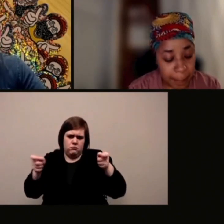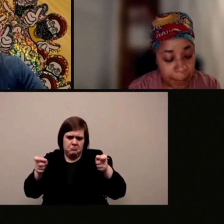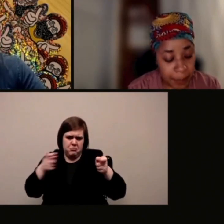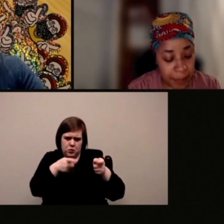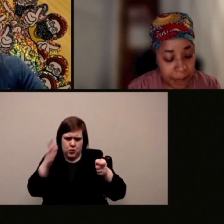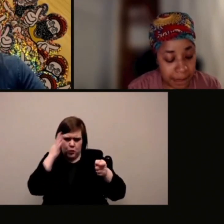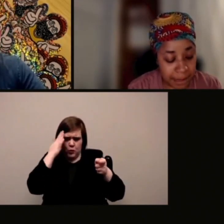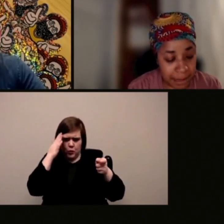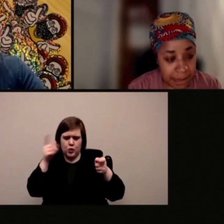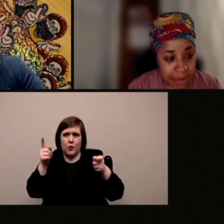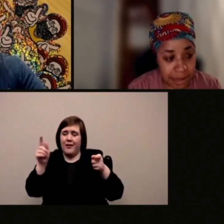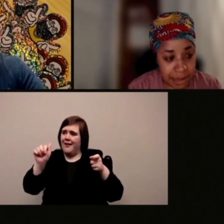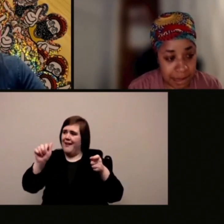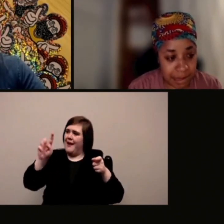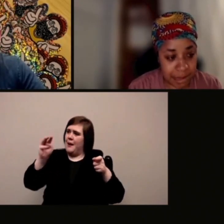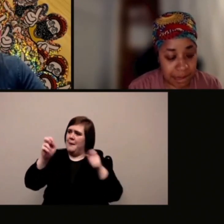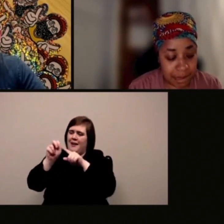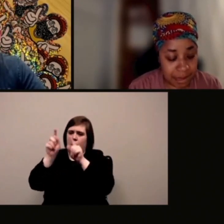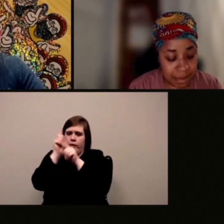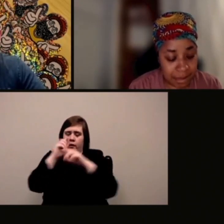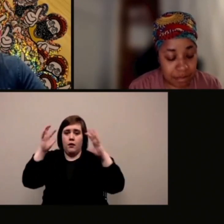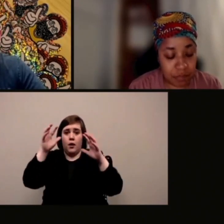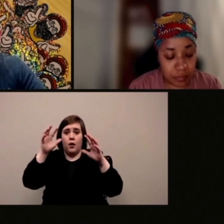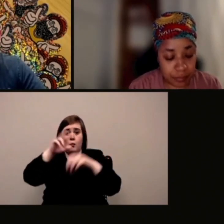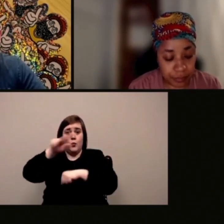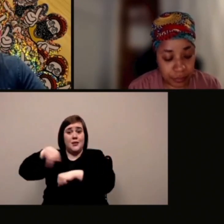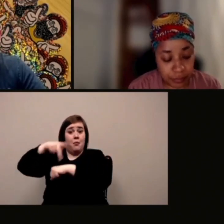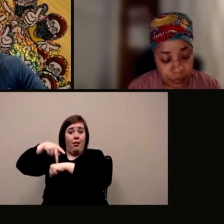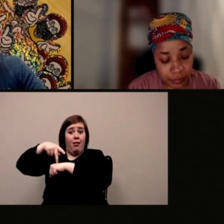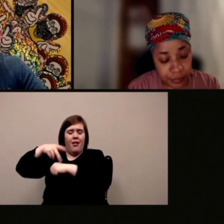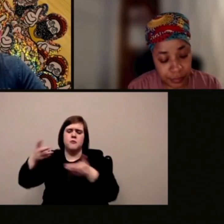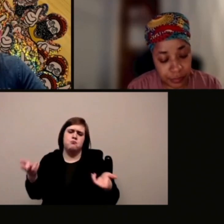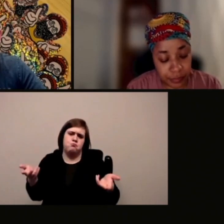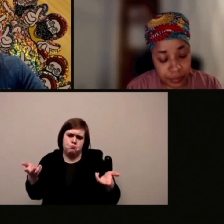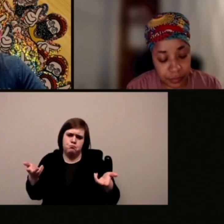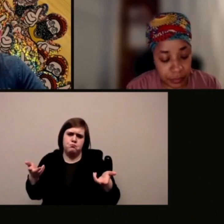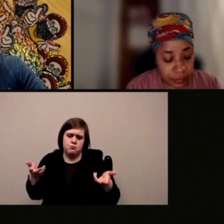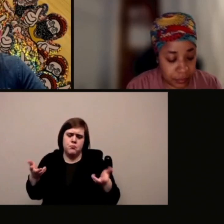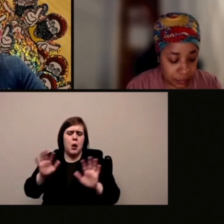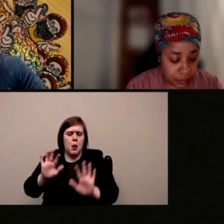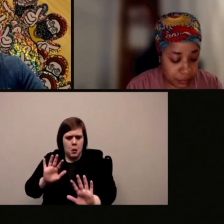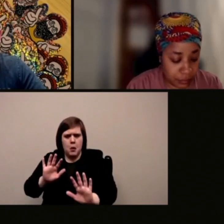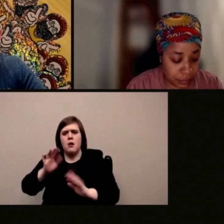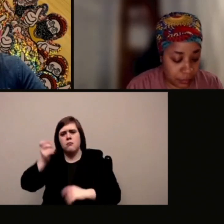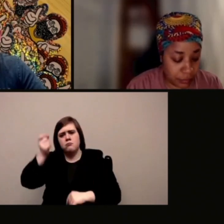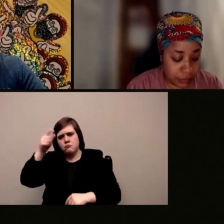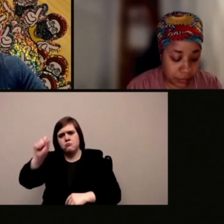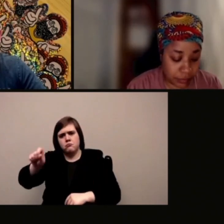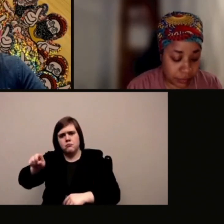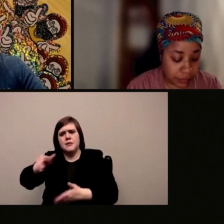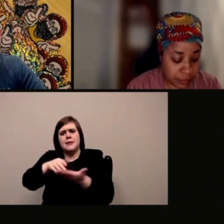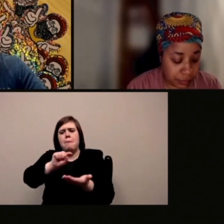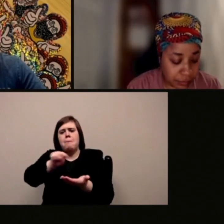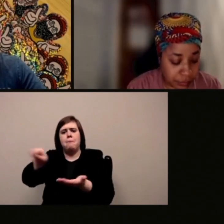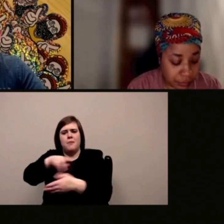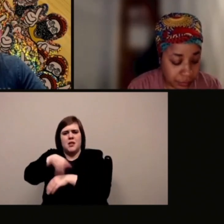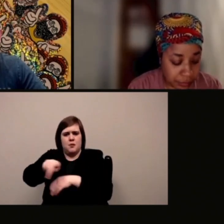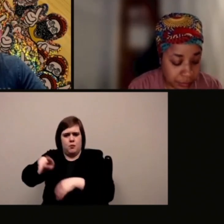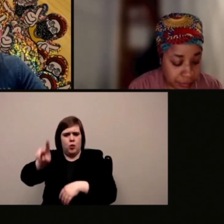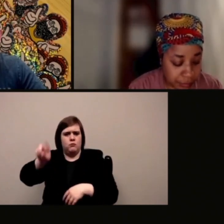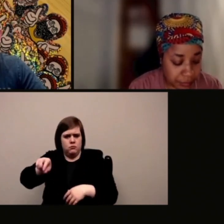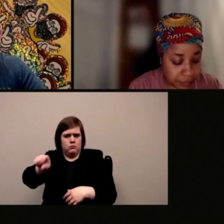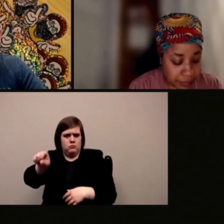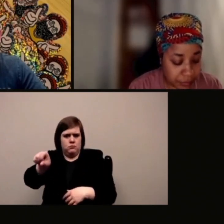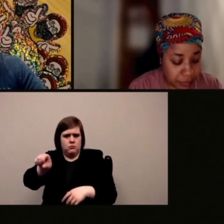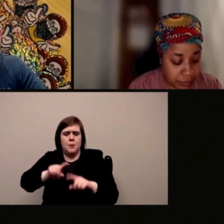say administration, you may be thinking principal, right? And some principals, they do, but there's other layers that have to come into